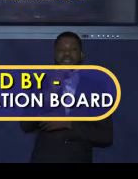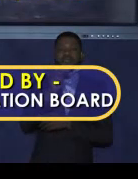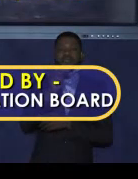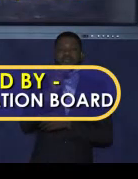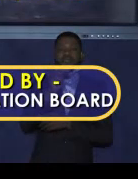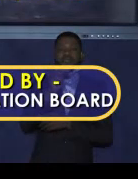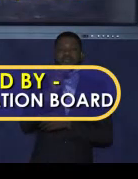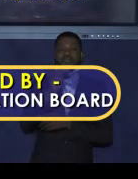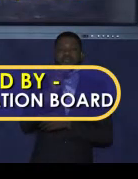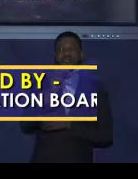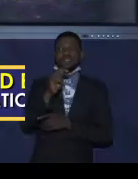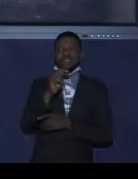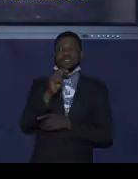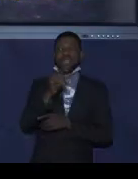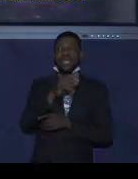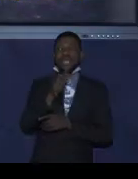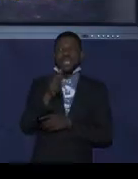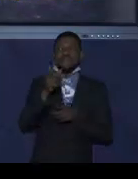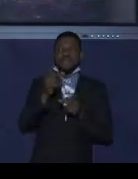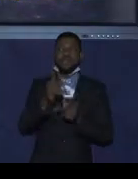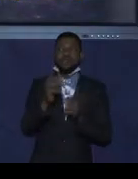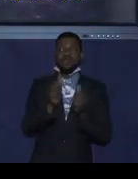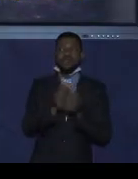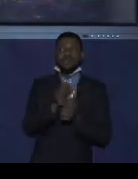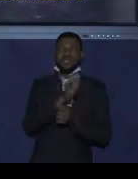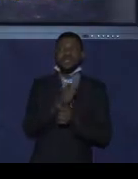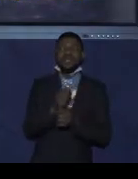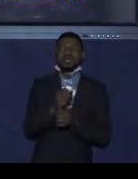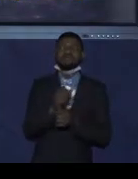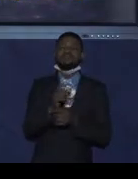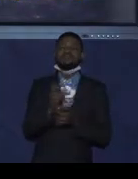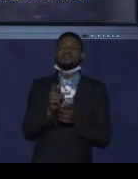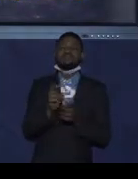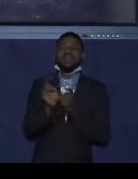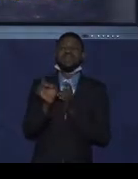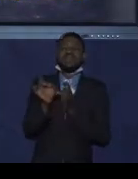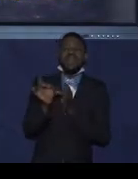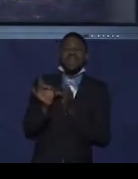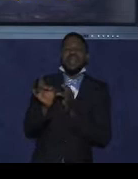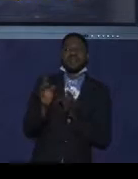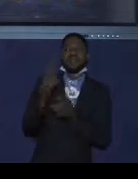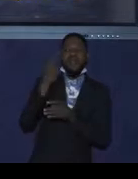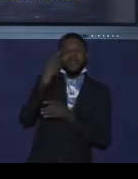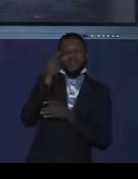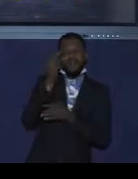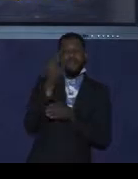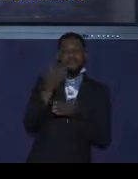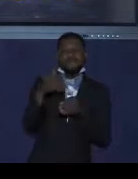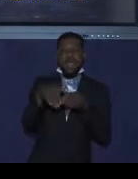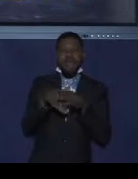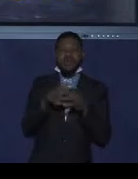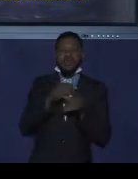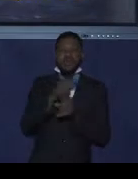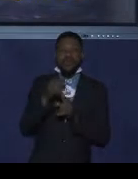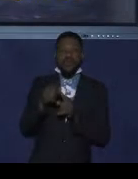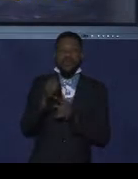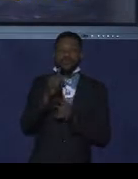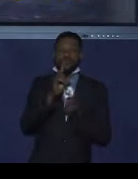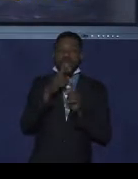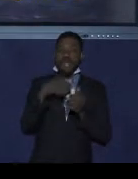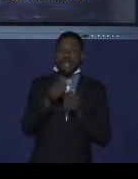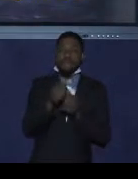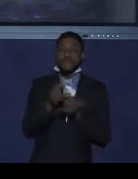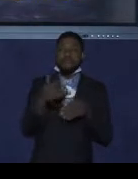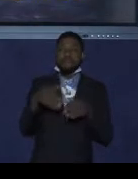Misogamist. This is a person with a dislike or hatred for marriage. When you talk about